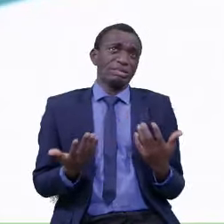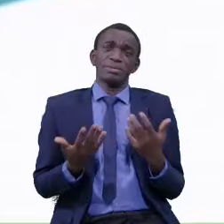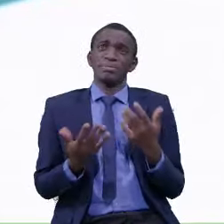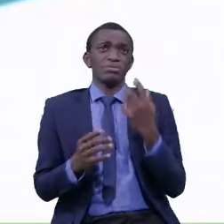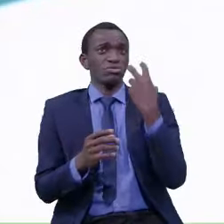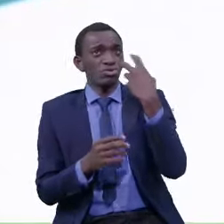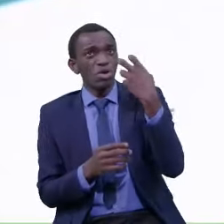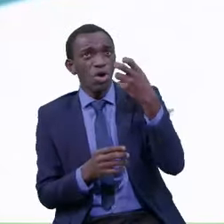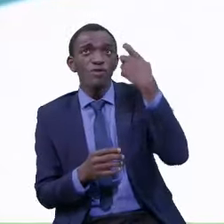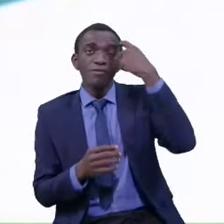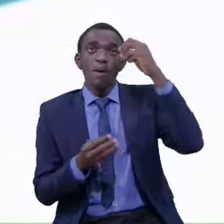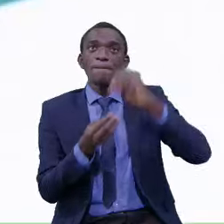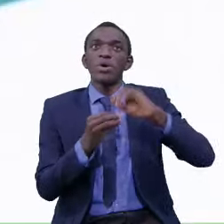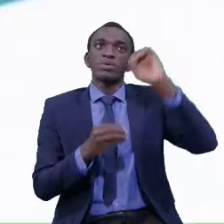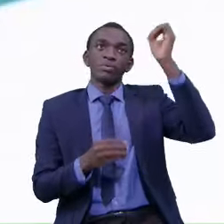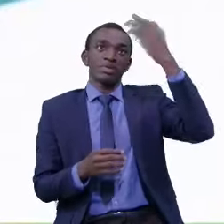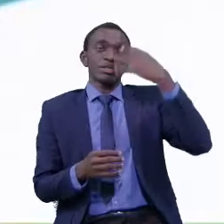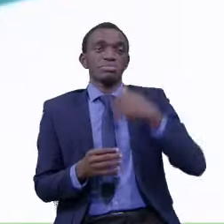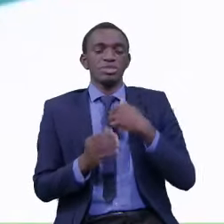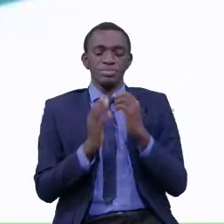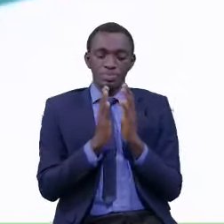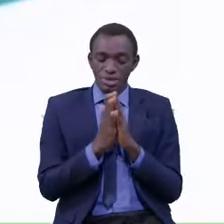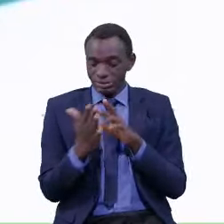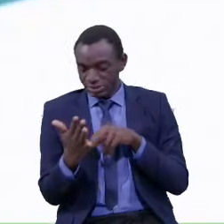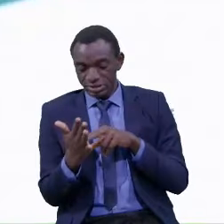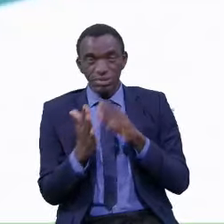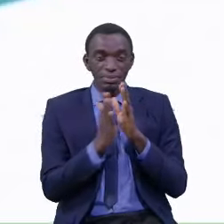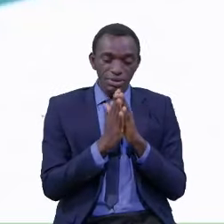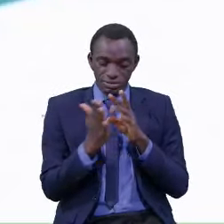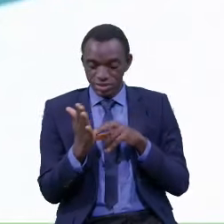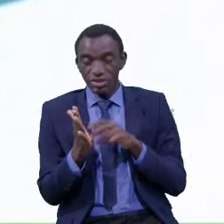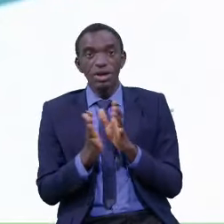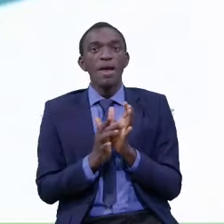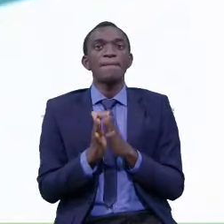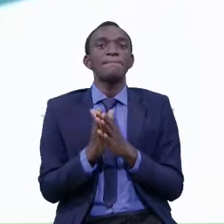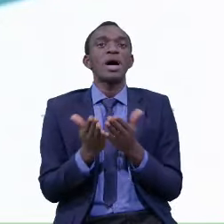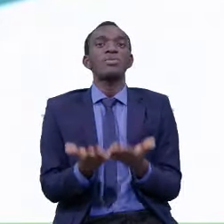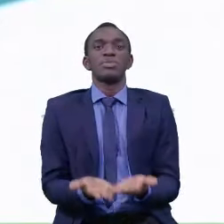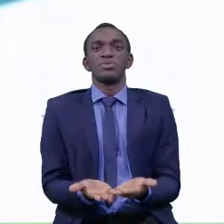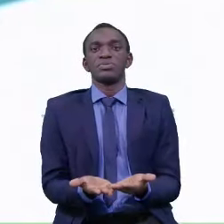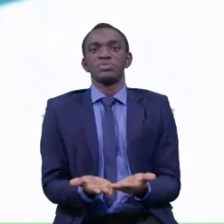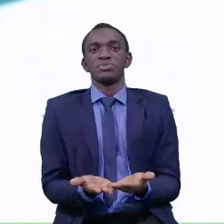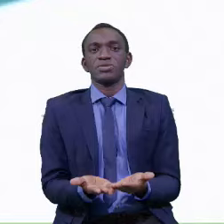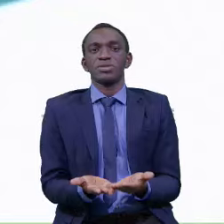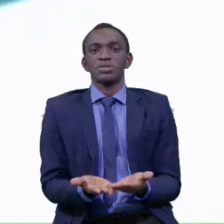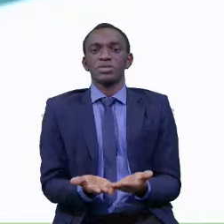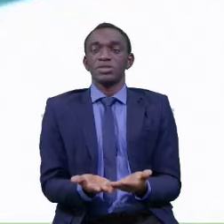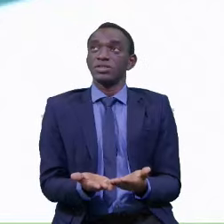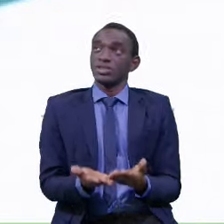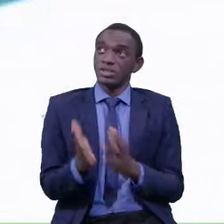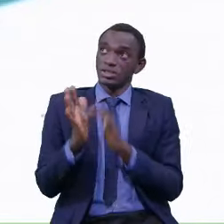grace. I'm praying, reading the scripture, and I said, your word says, he giveth.